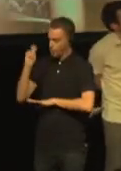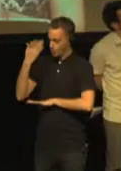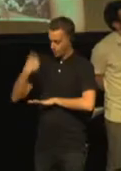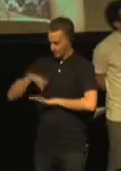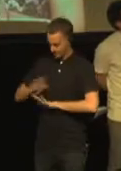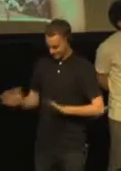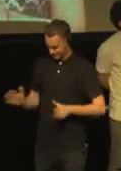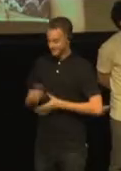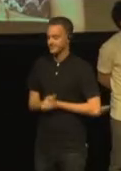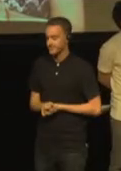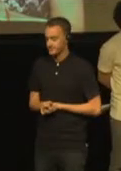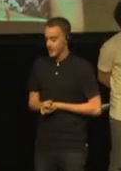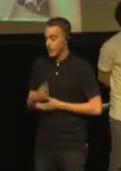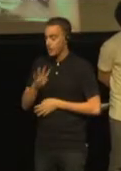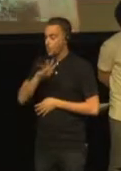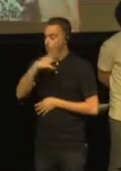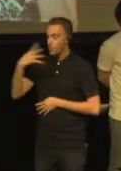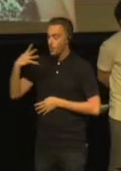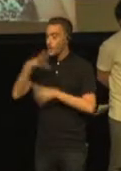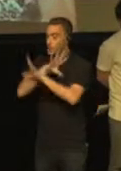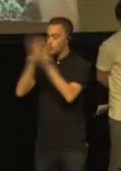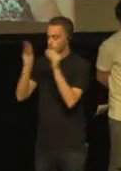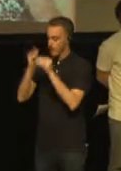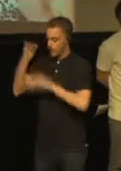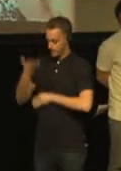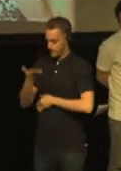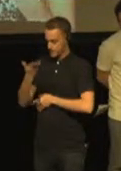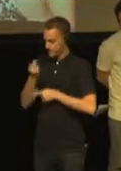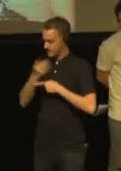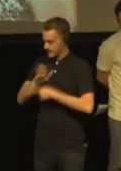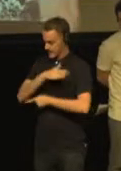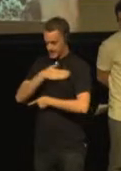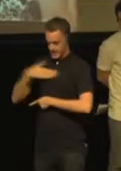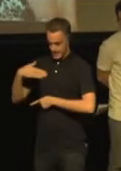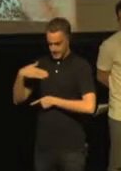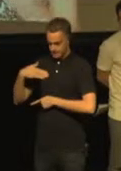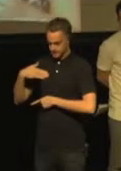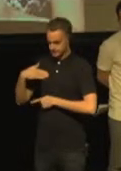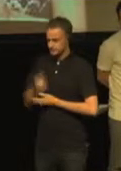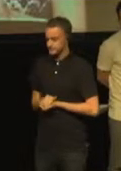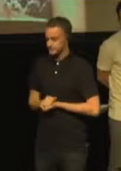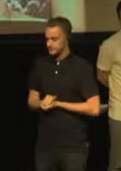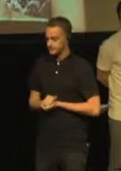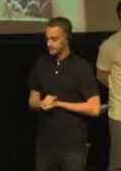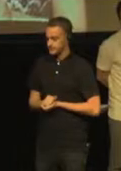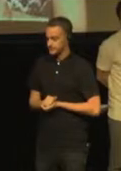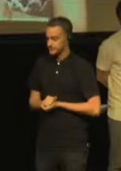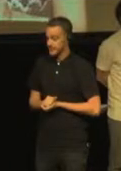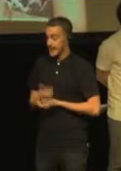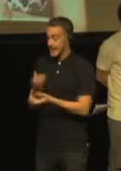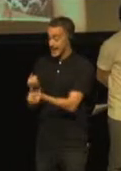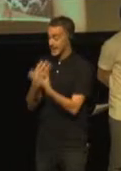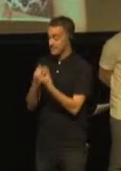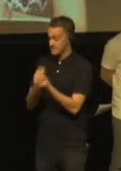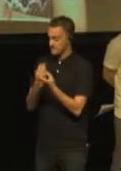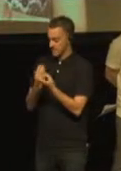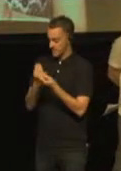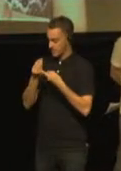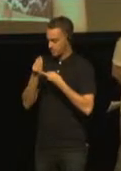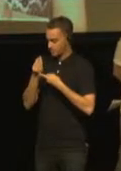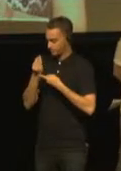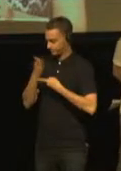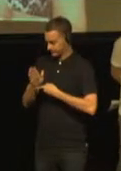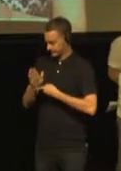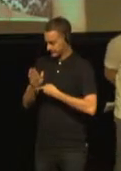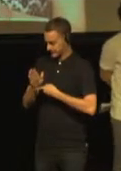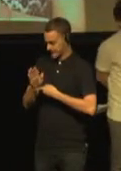key findings that we found that came throughout the data, actually, very strong themes. But